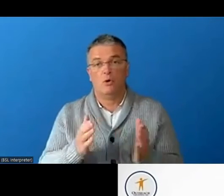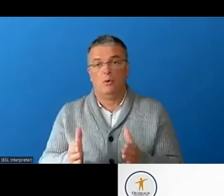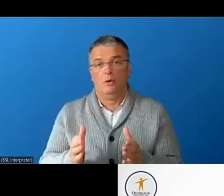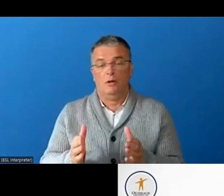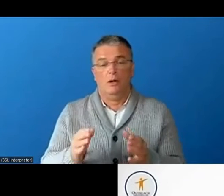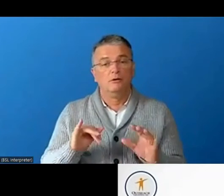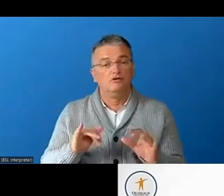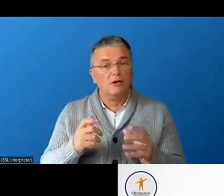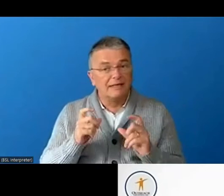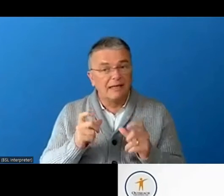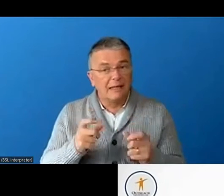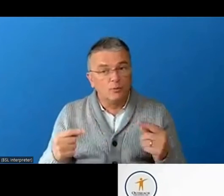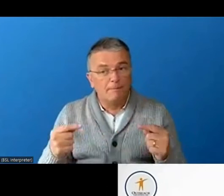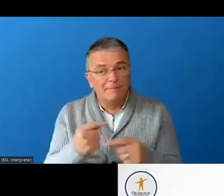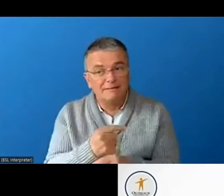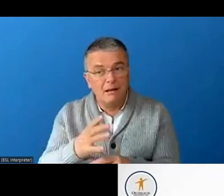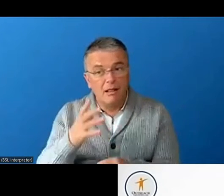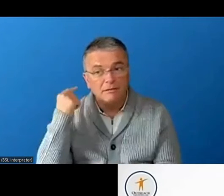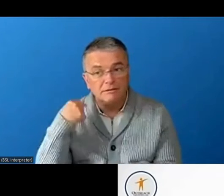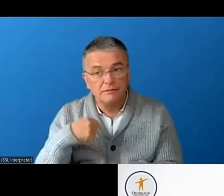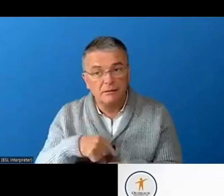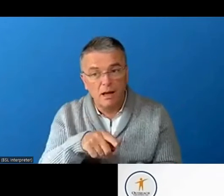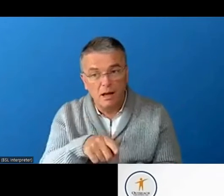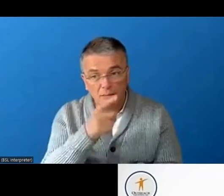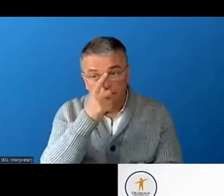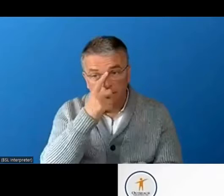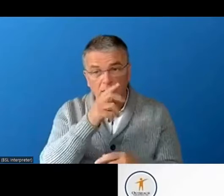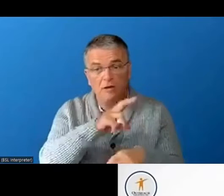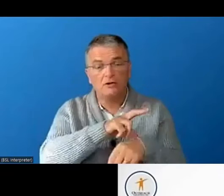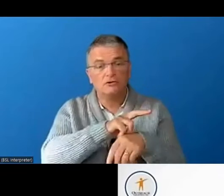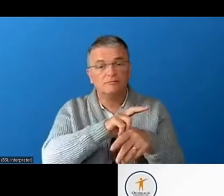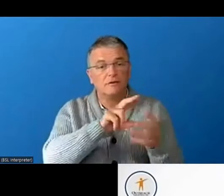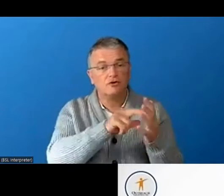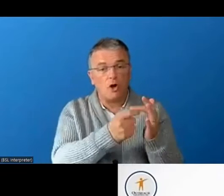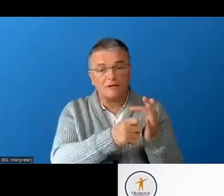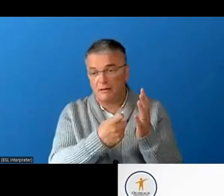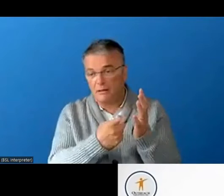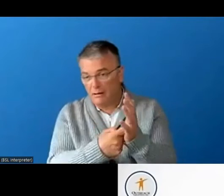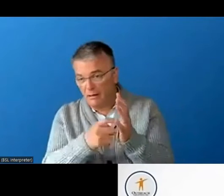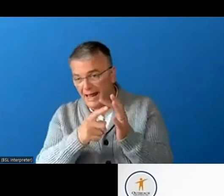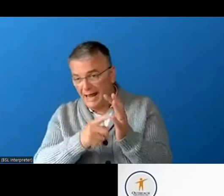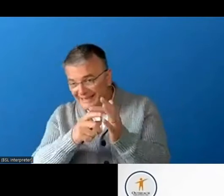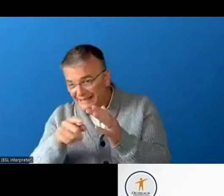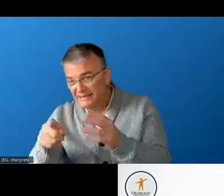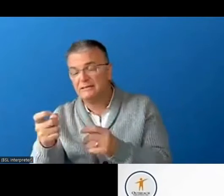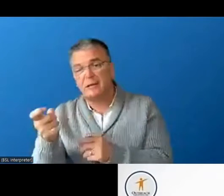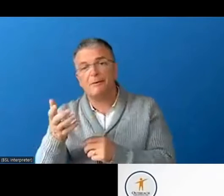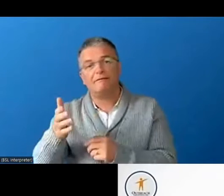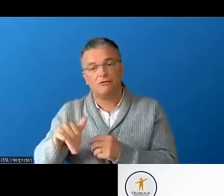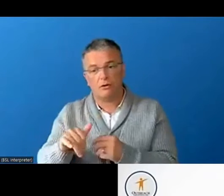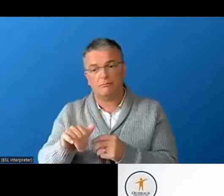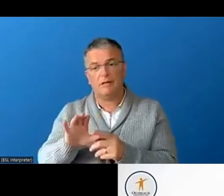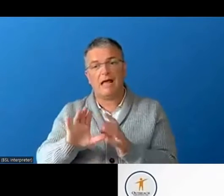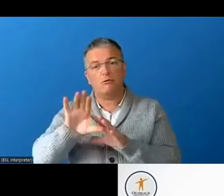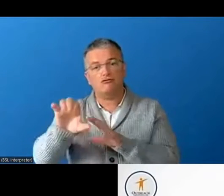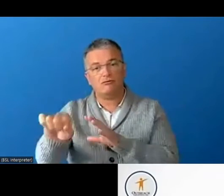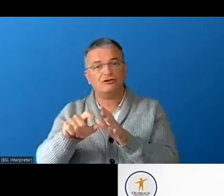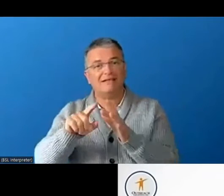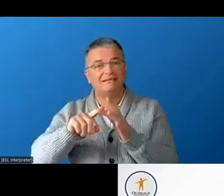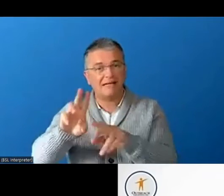Just in case you missed the last time, Dr. Elene is coming from Outreach